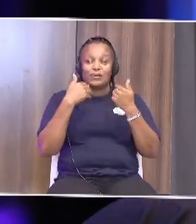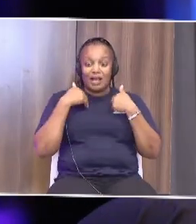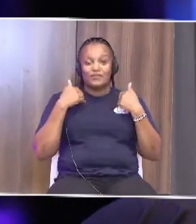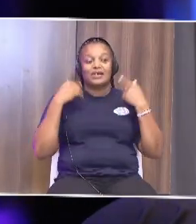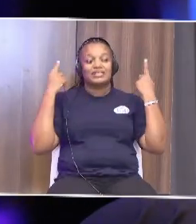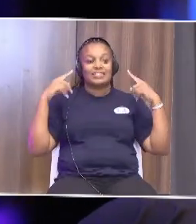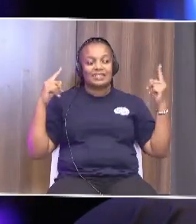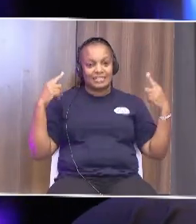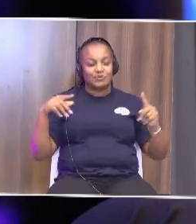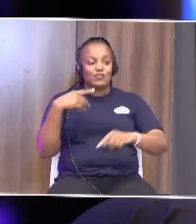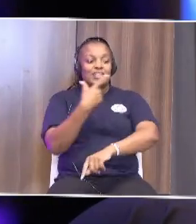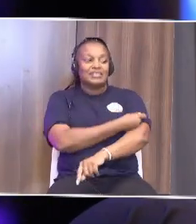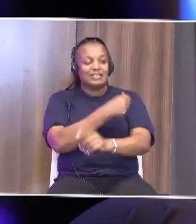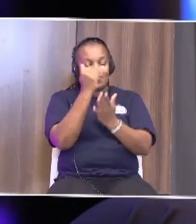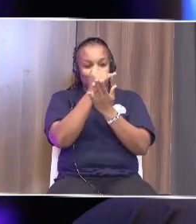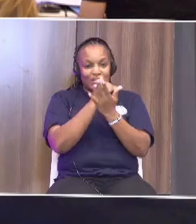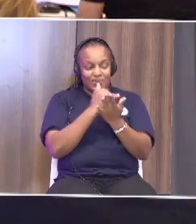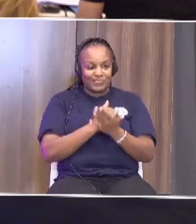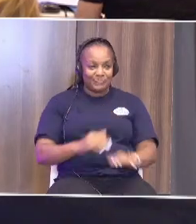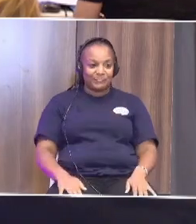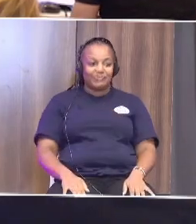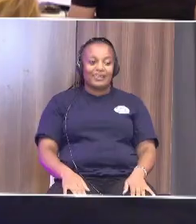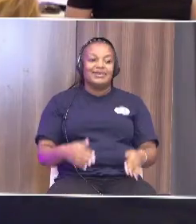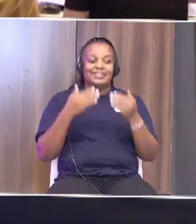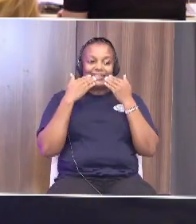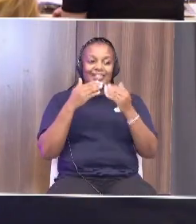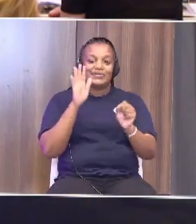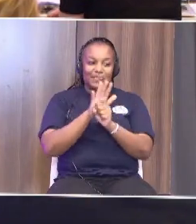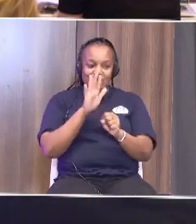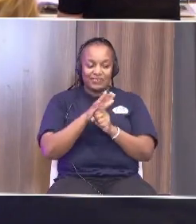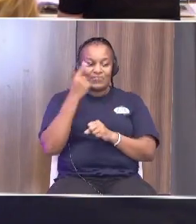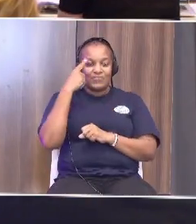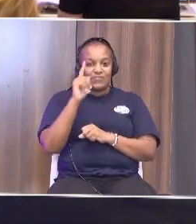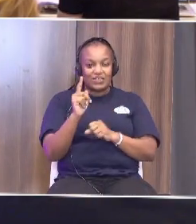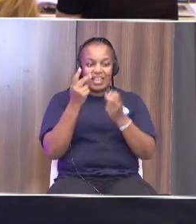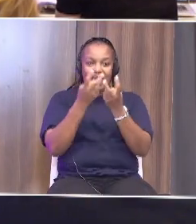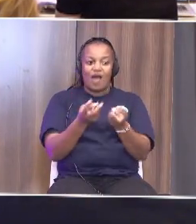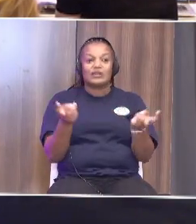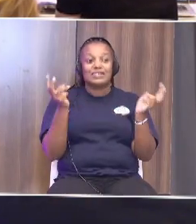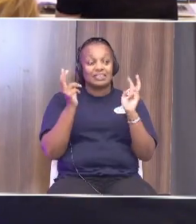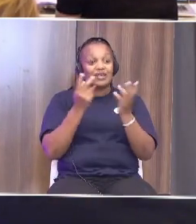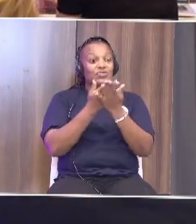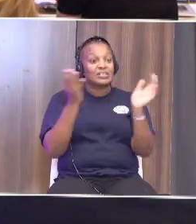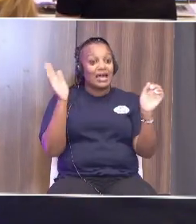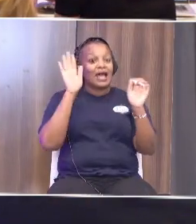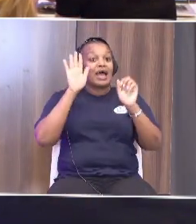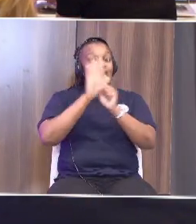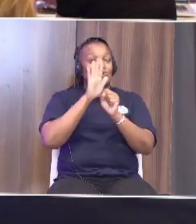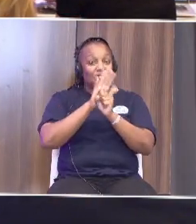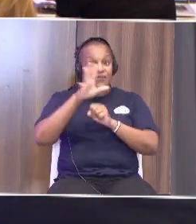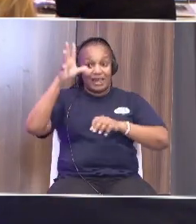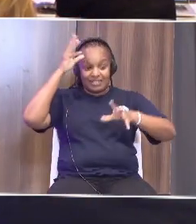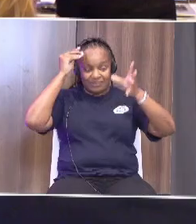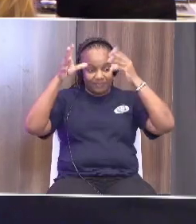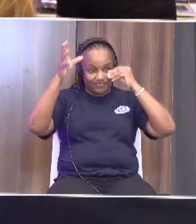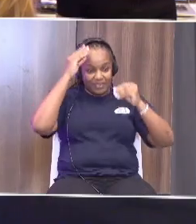program. Thank you so much. So for the audience, those are so many takeaways, and that brings us to